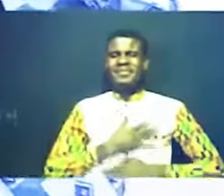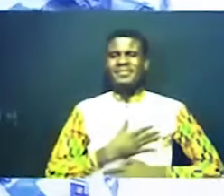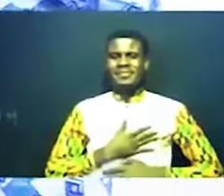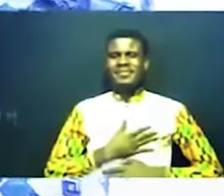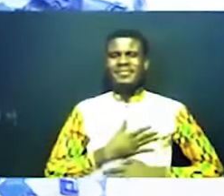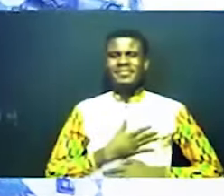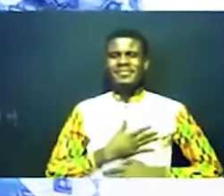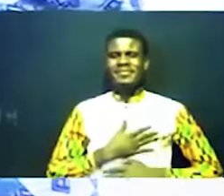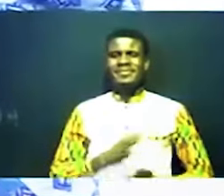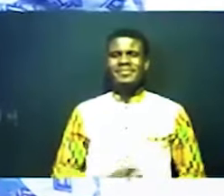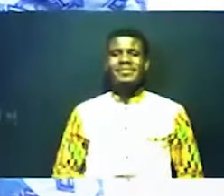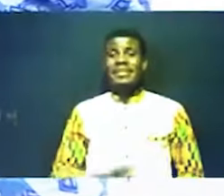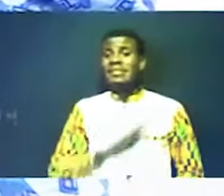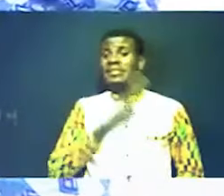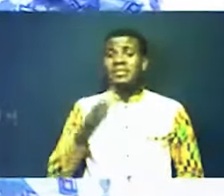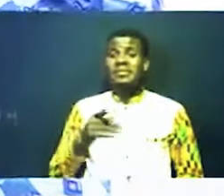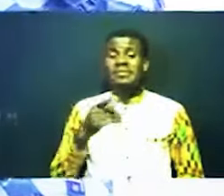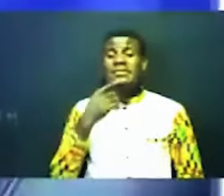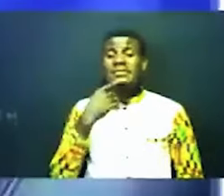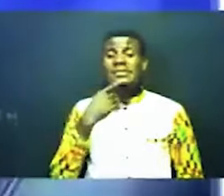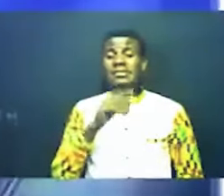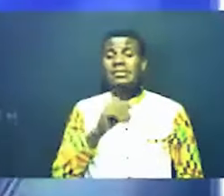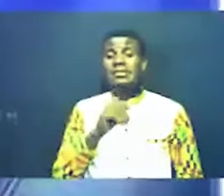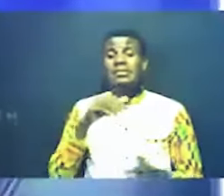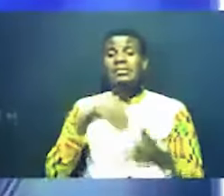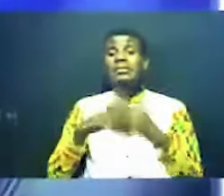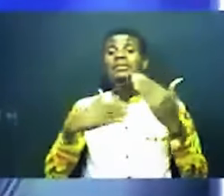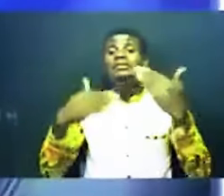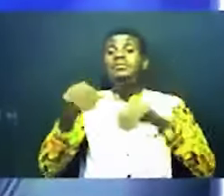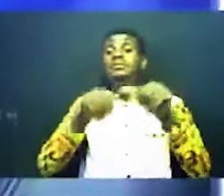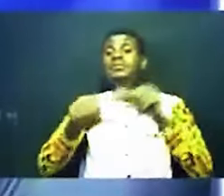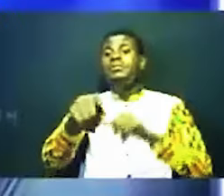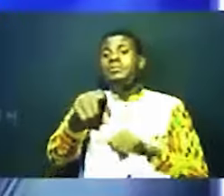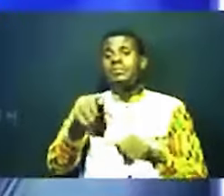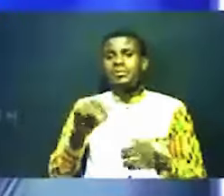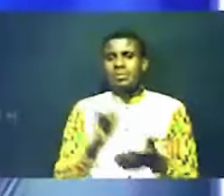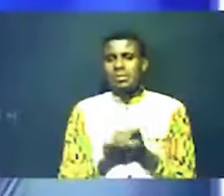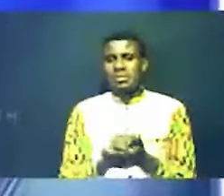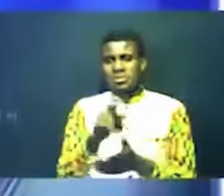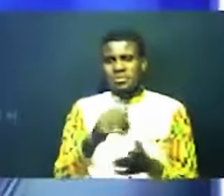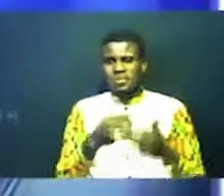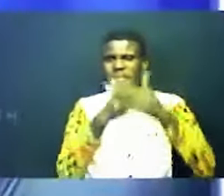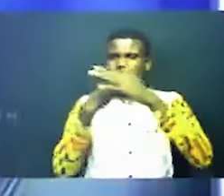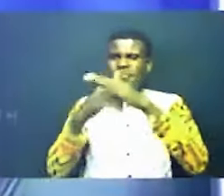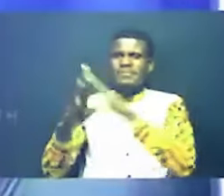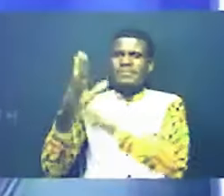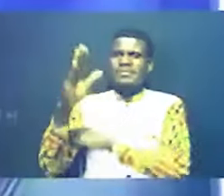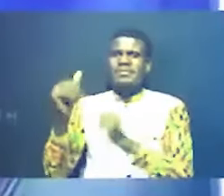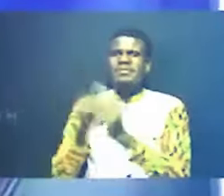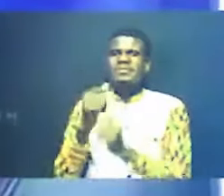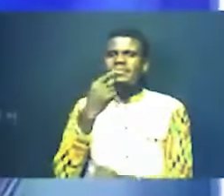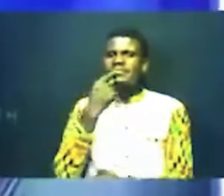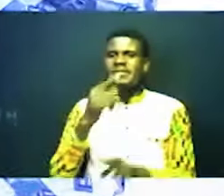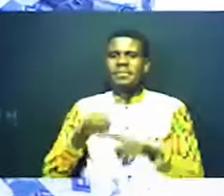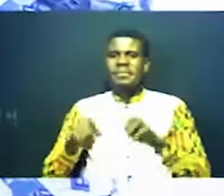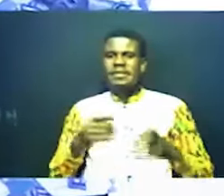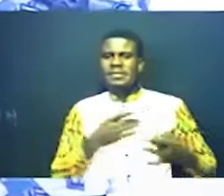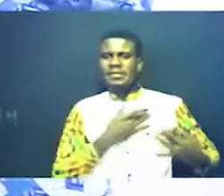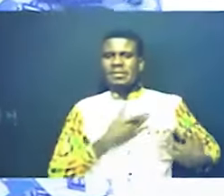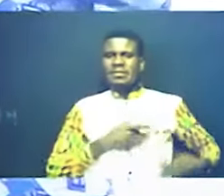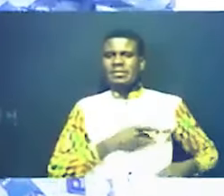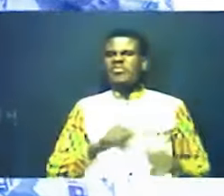It should never be said in heaven concerning you that this fellow worships me with their lips, but their heart is far away because